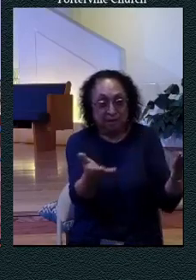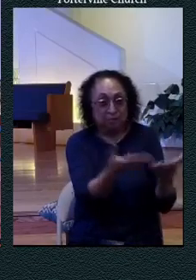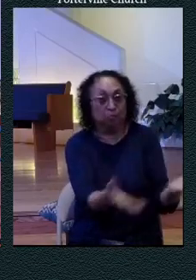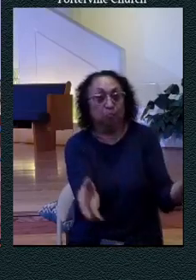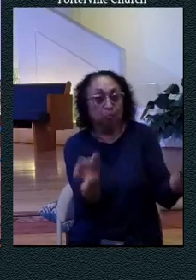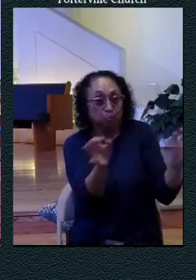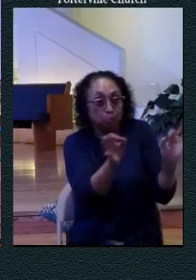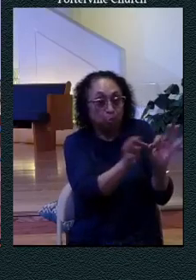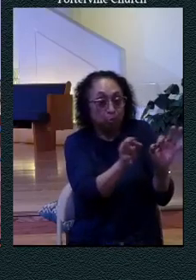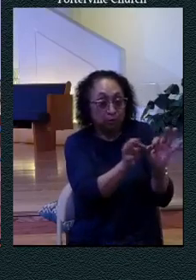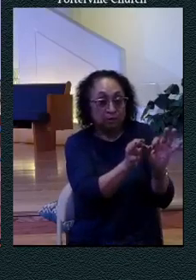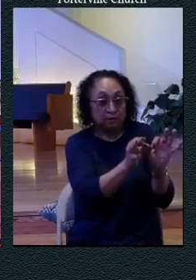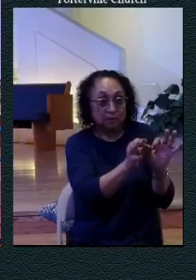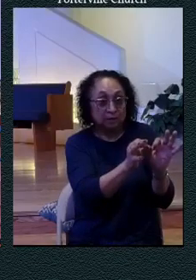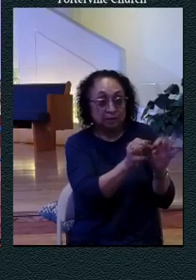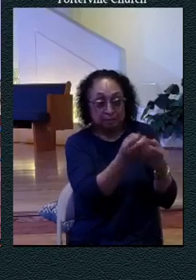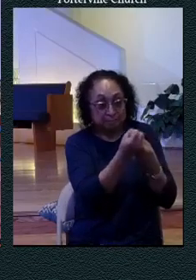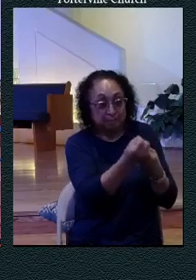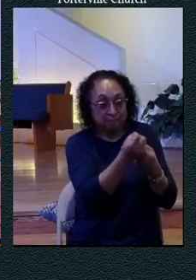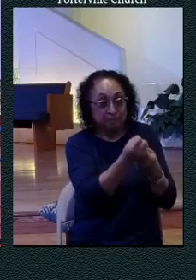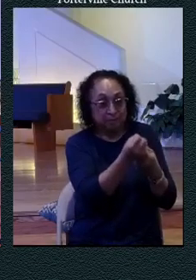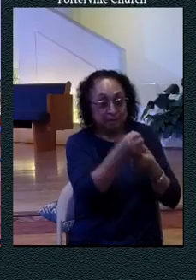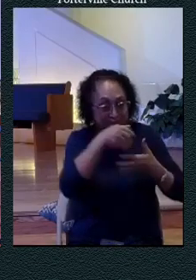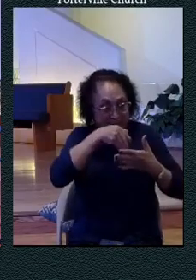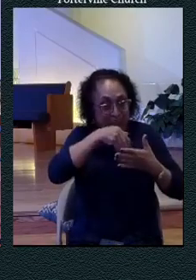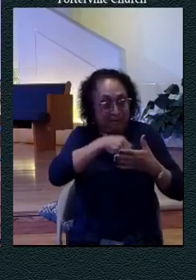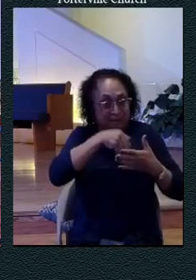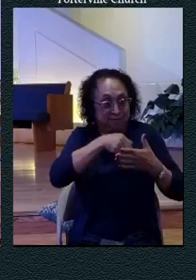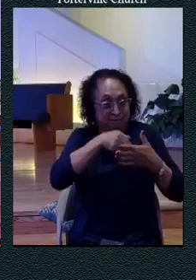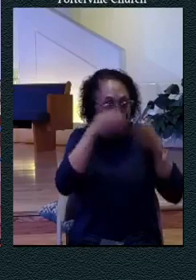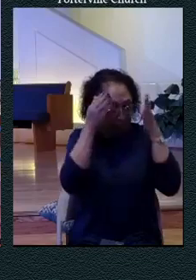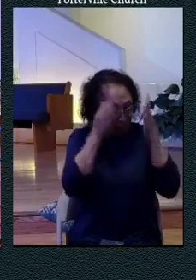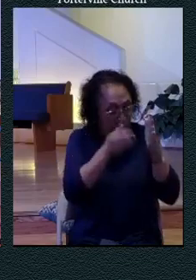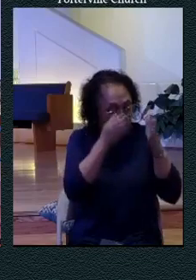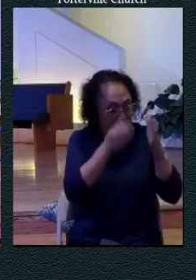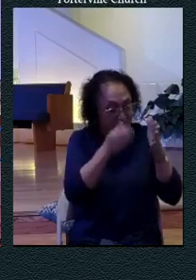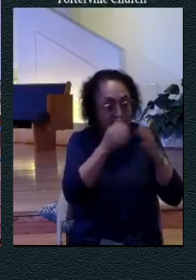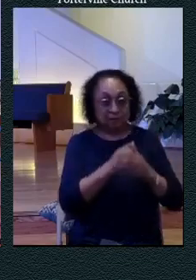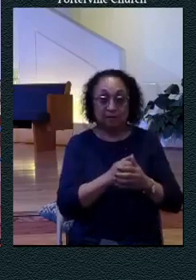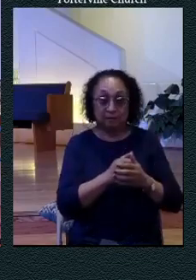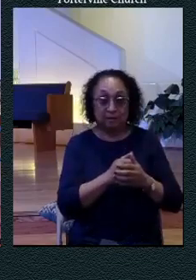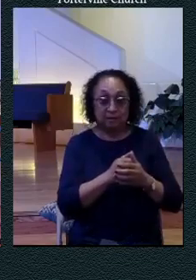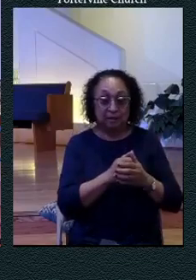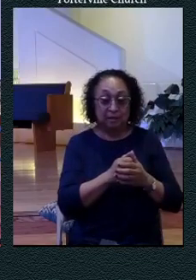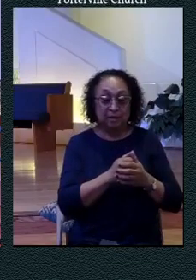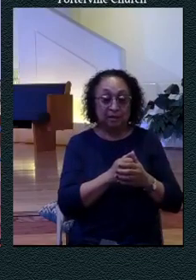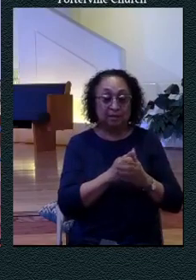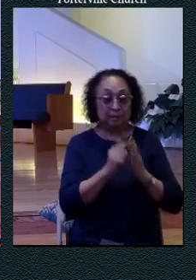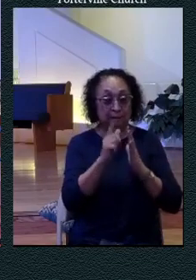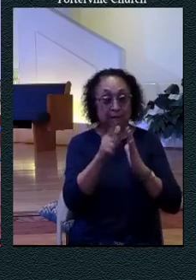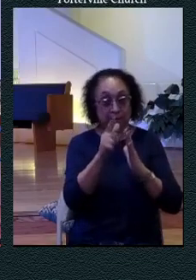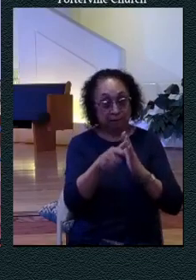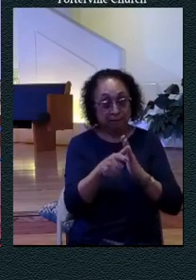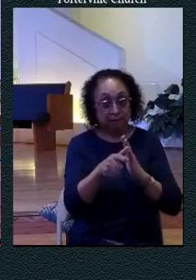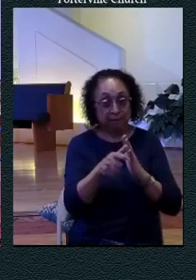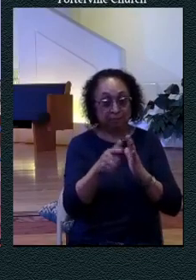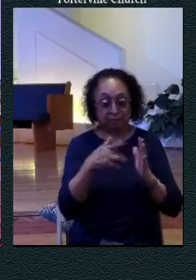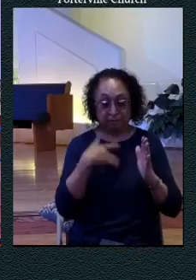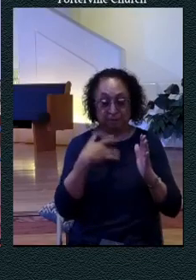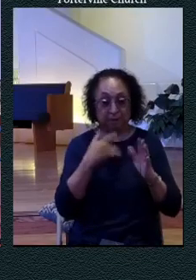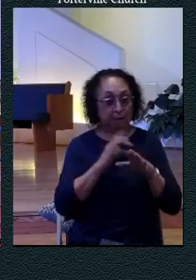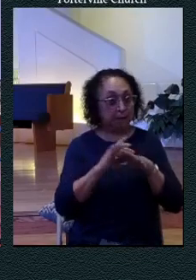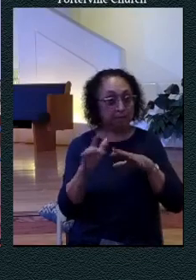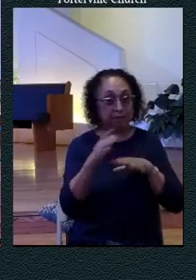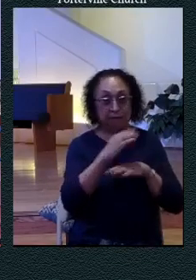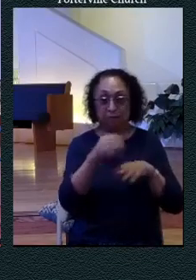tightly. An inward, insular focus leads to emptiness and selfishness. So